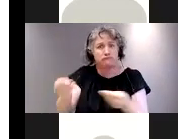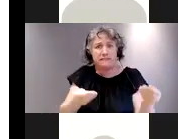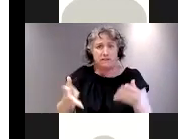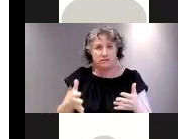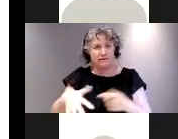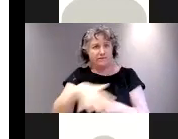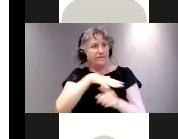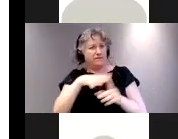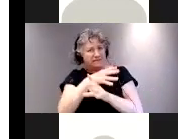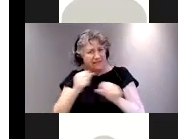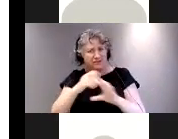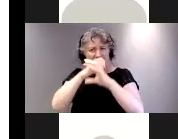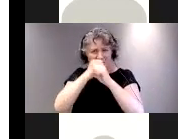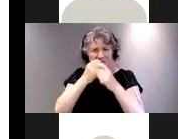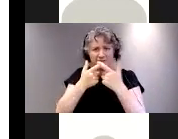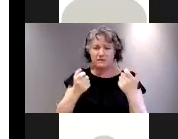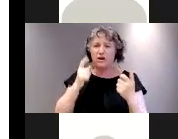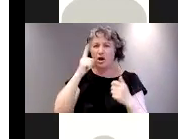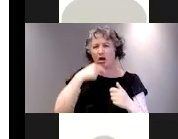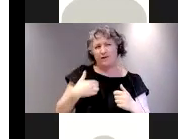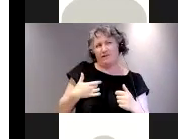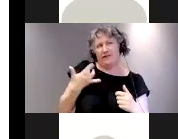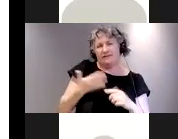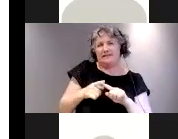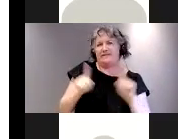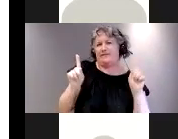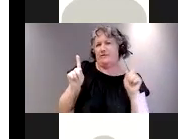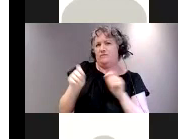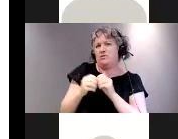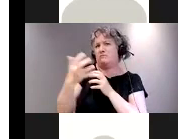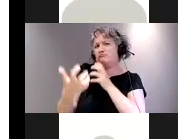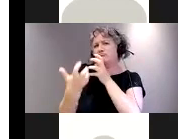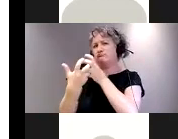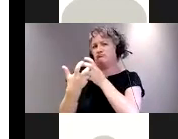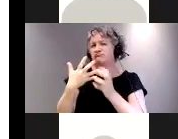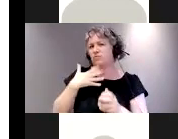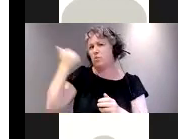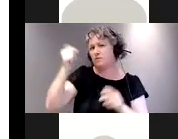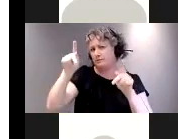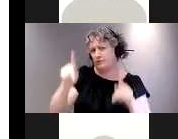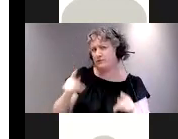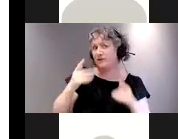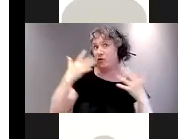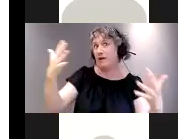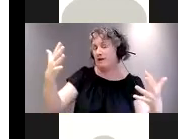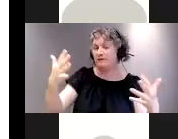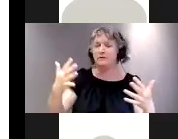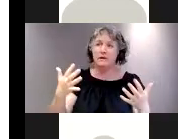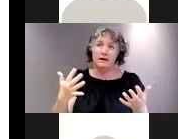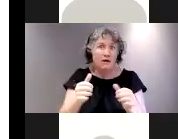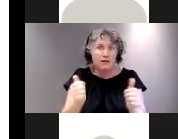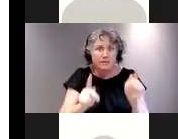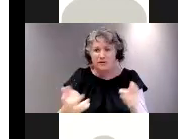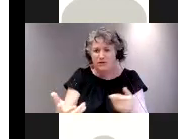environment, which looks very different and feels more senior, older adult friendly, and the fact that other people can